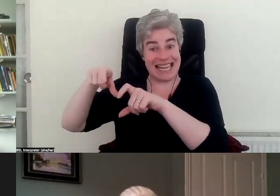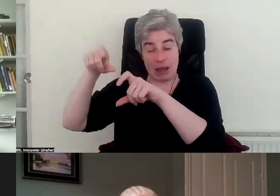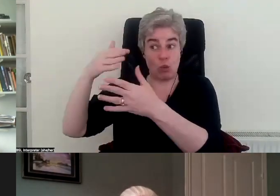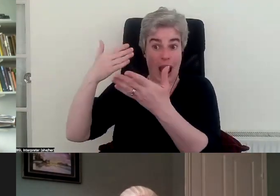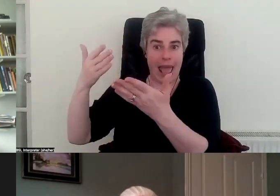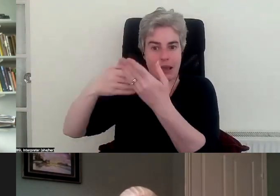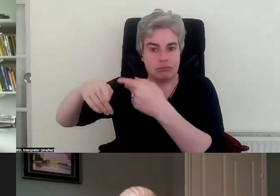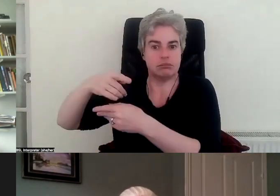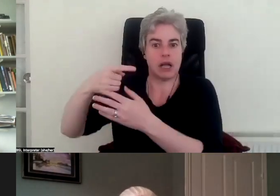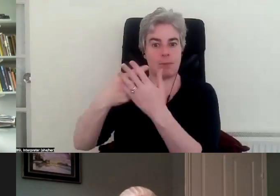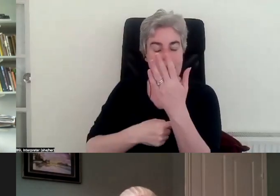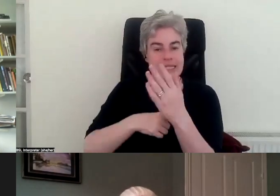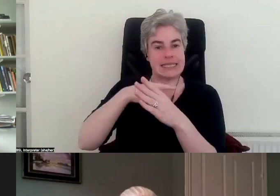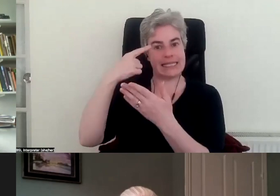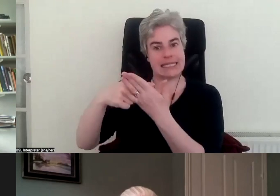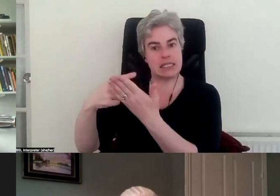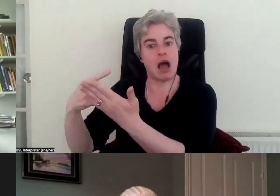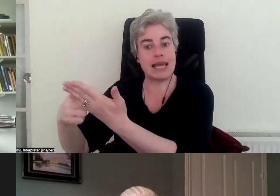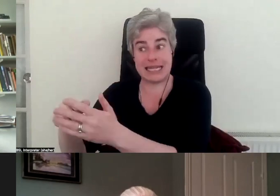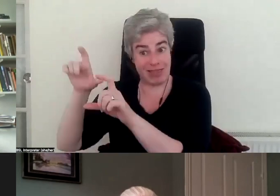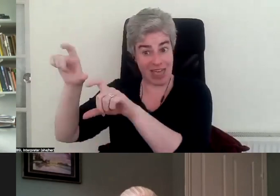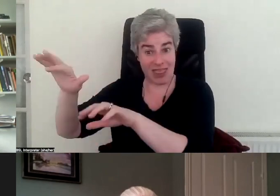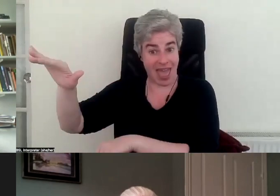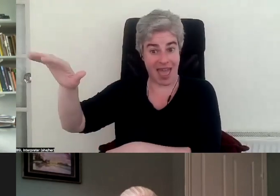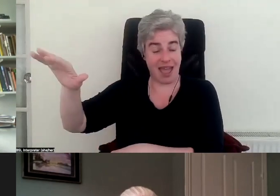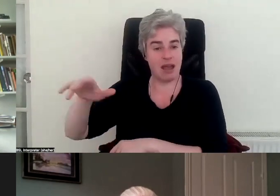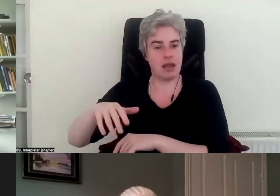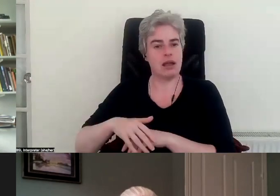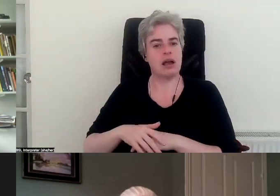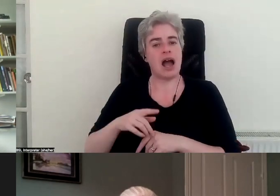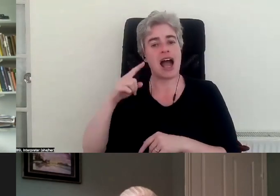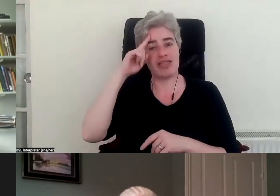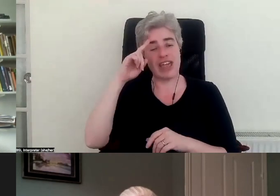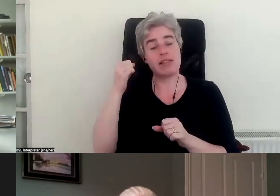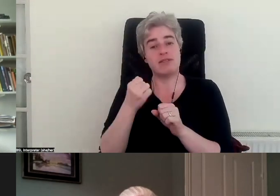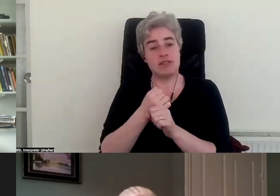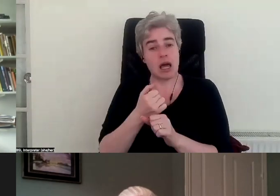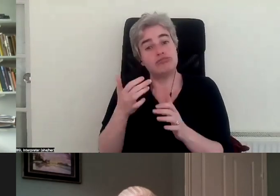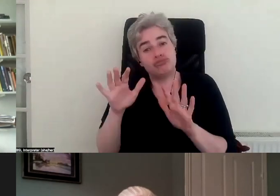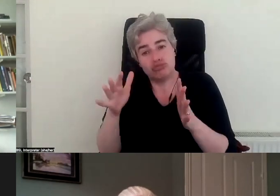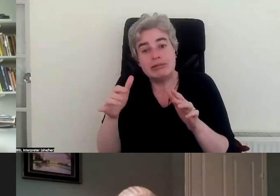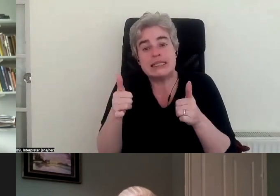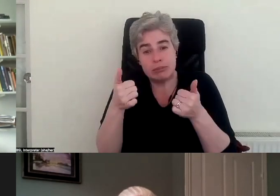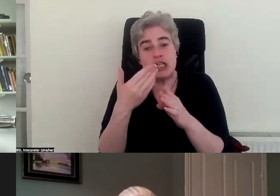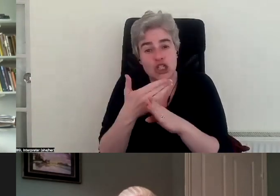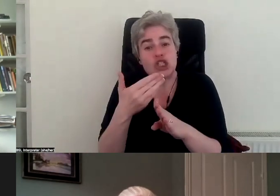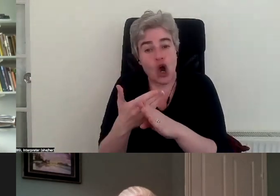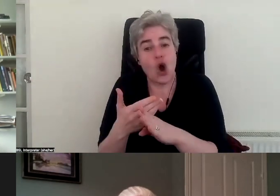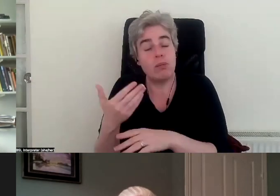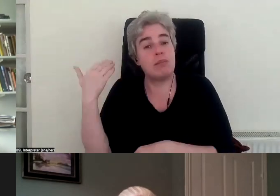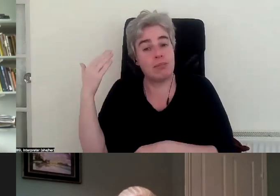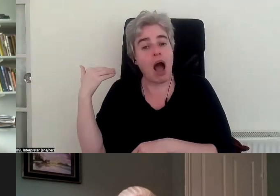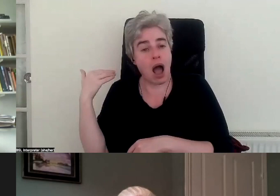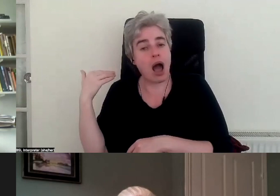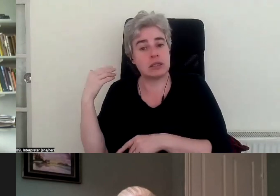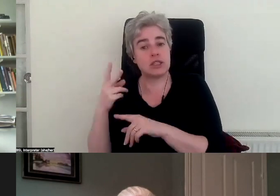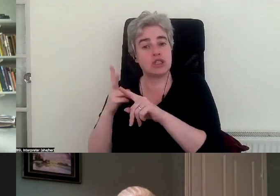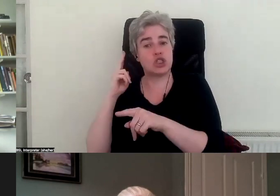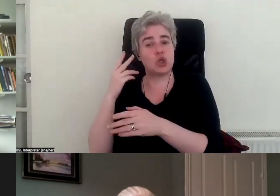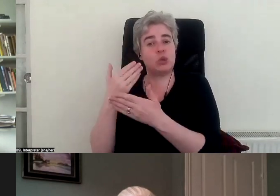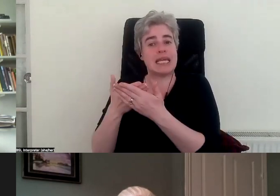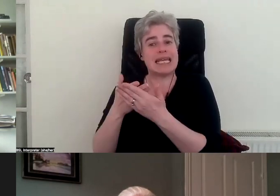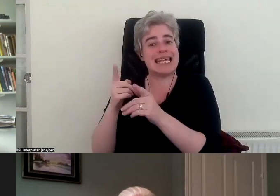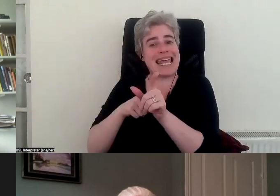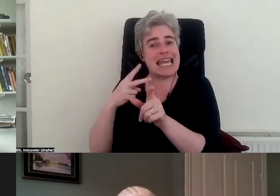and policy making. And I think they have done a reasonably good job in the past 2 years by